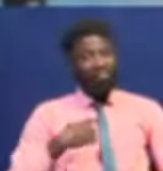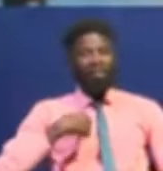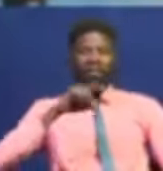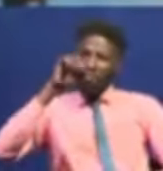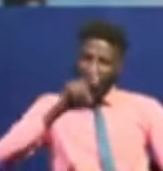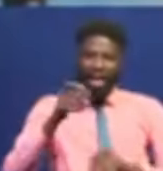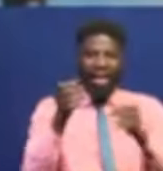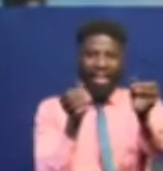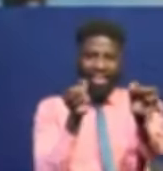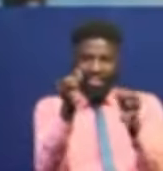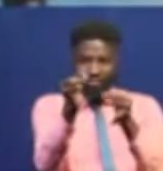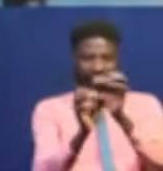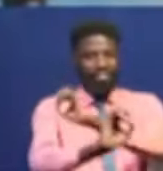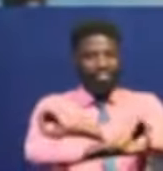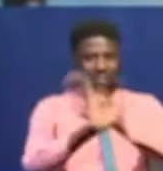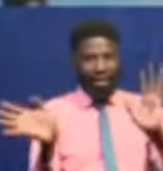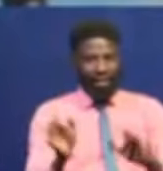thoroughly clear to you,